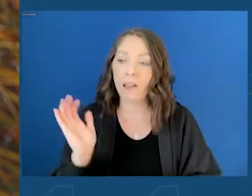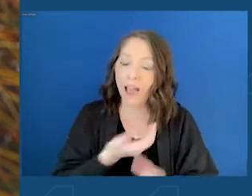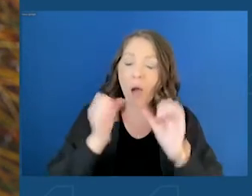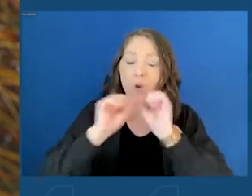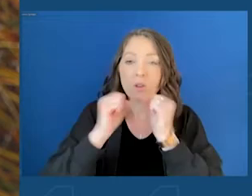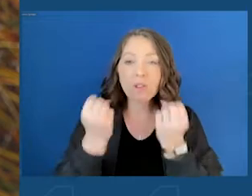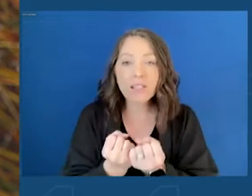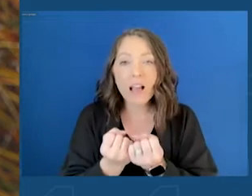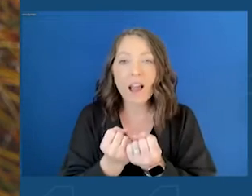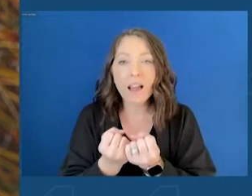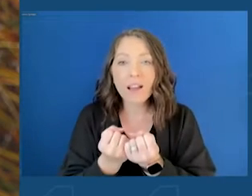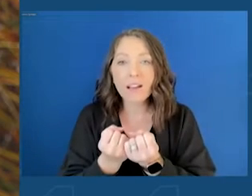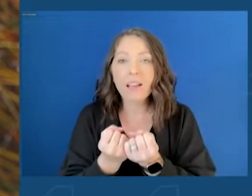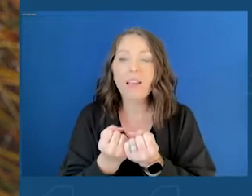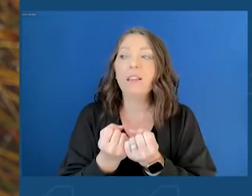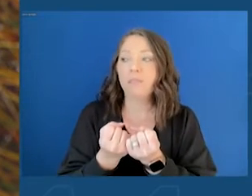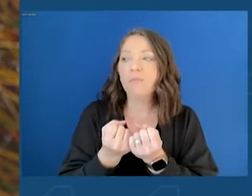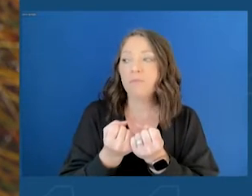judged on our ability